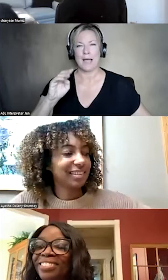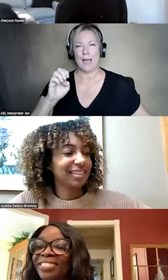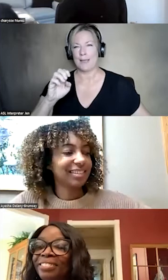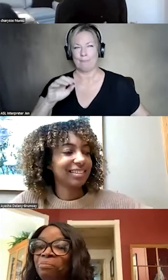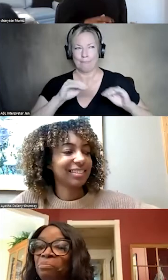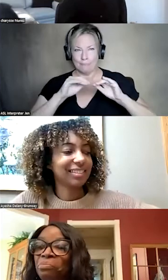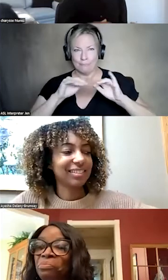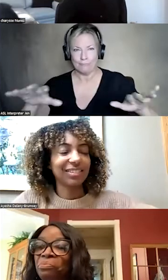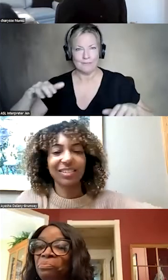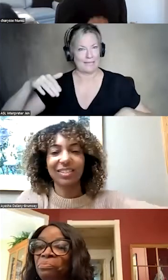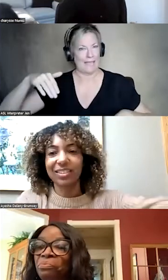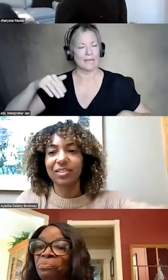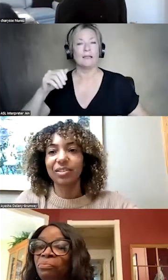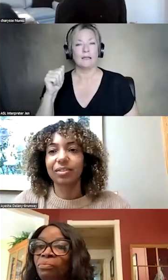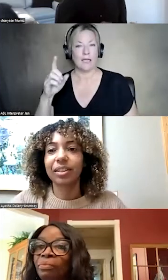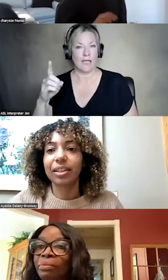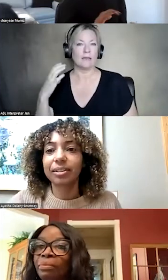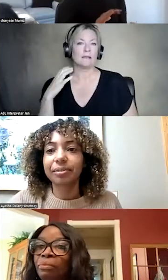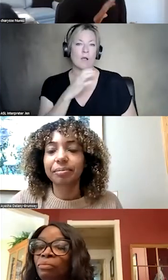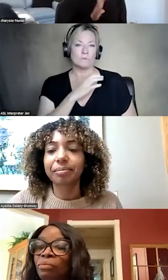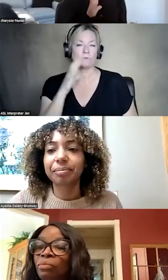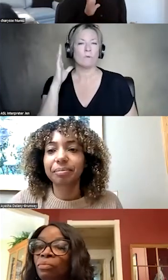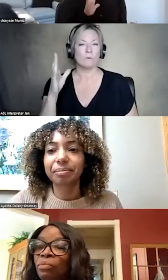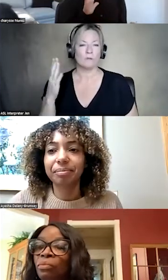The Ad Council is going to have a